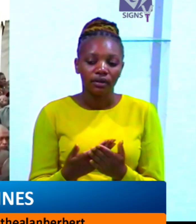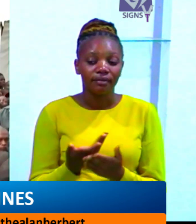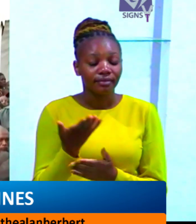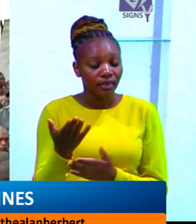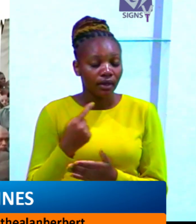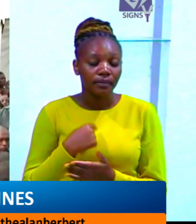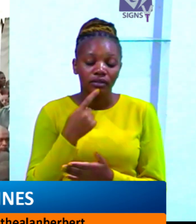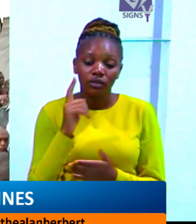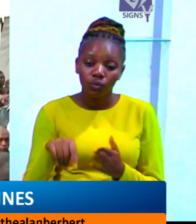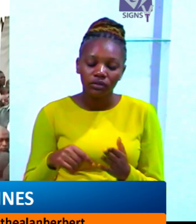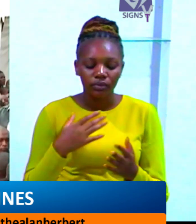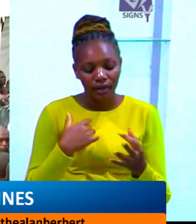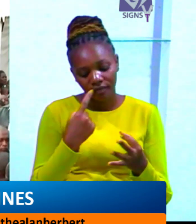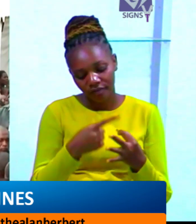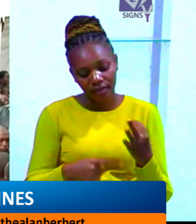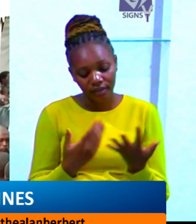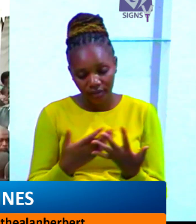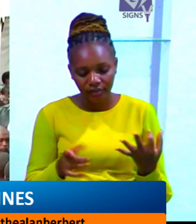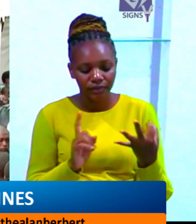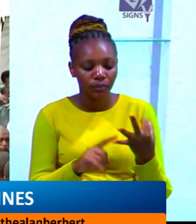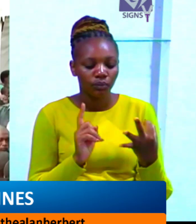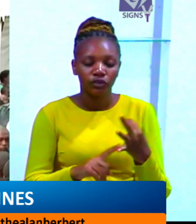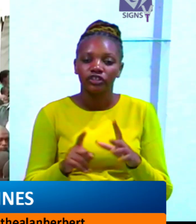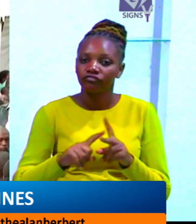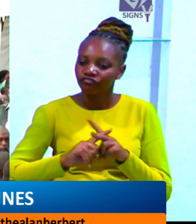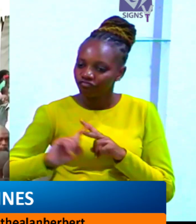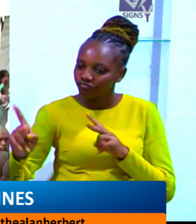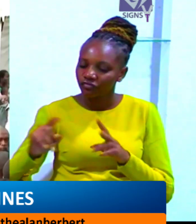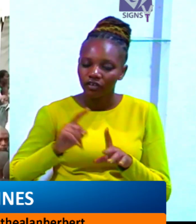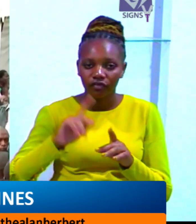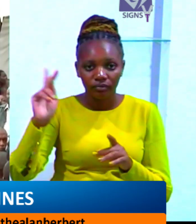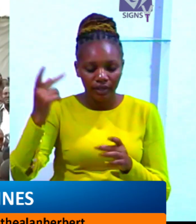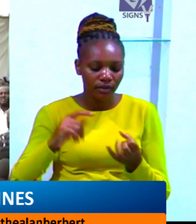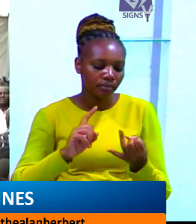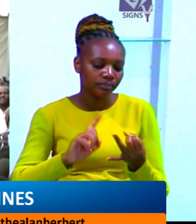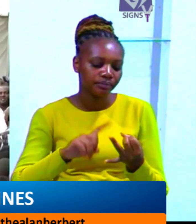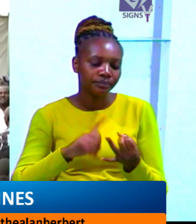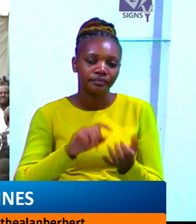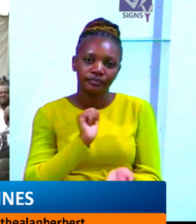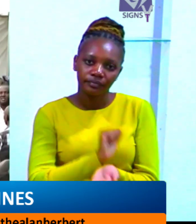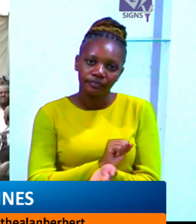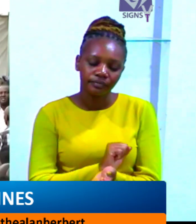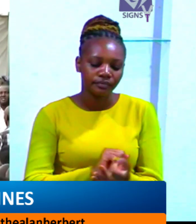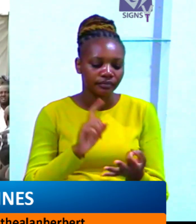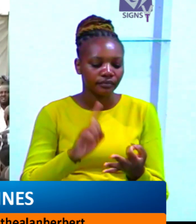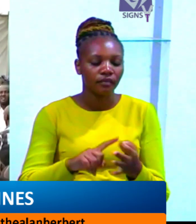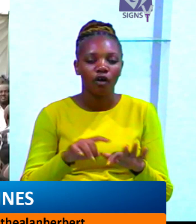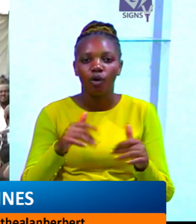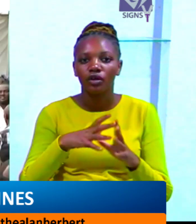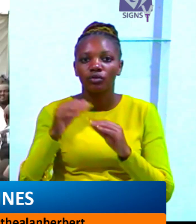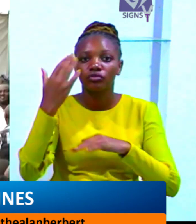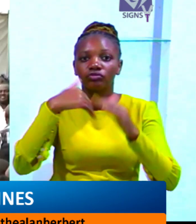ndio? Either wahame Kenya, ama waende jela, ama waende mbinguni. Hakuna dawa